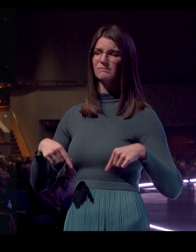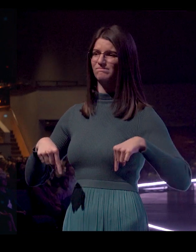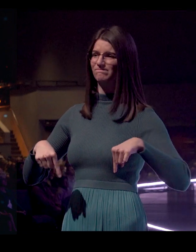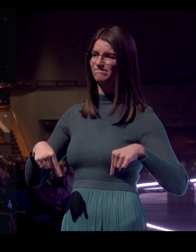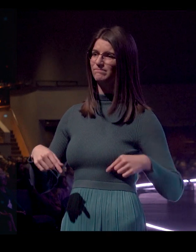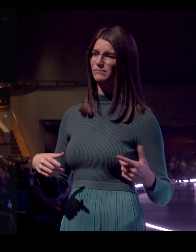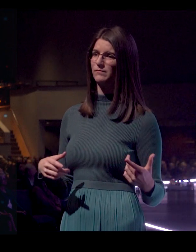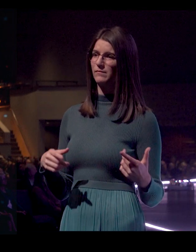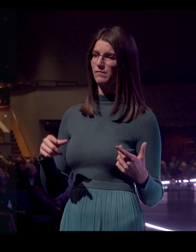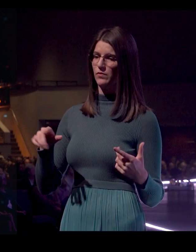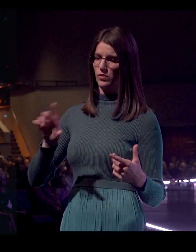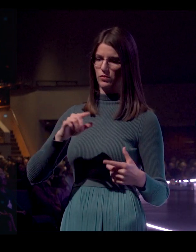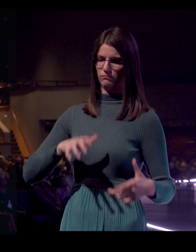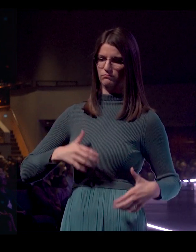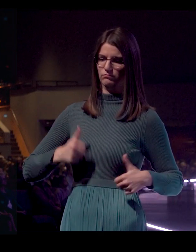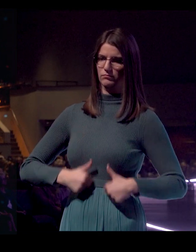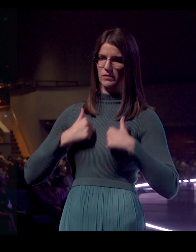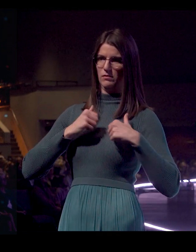If so,